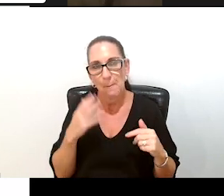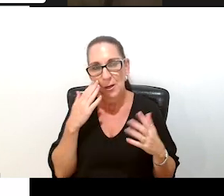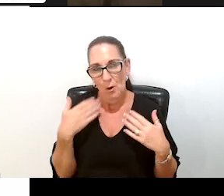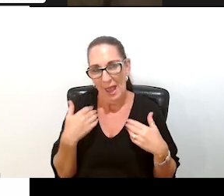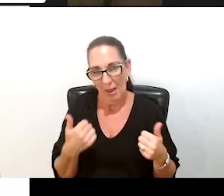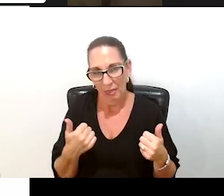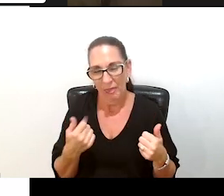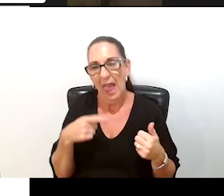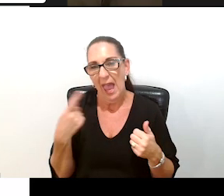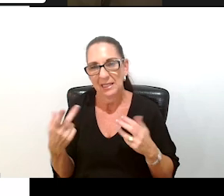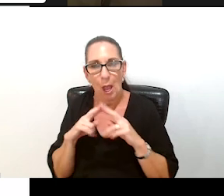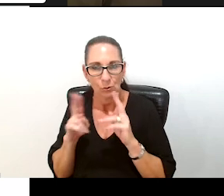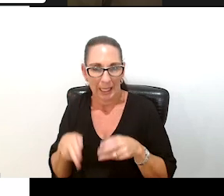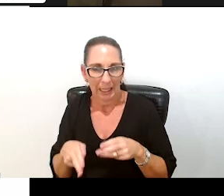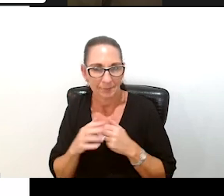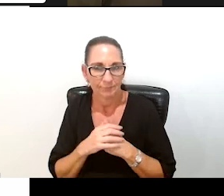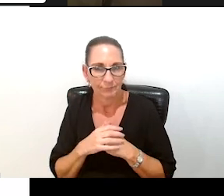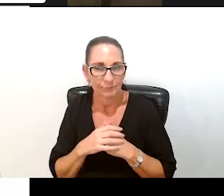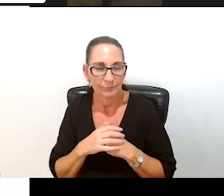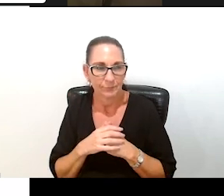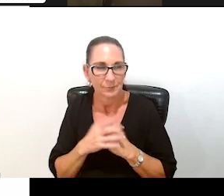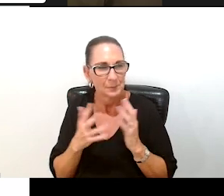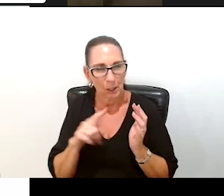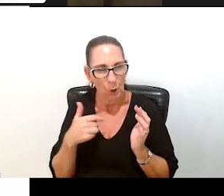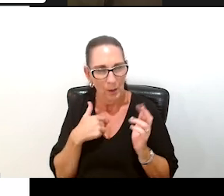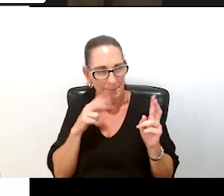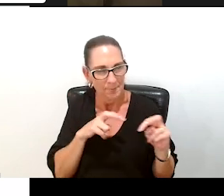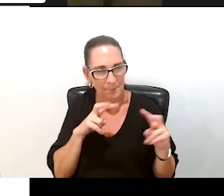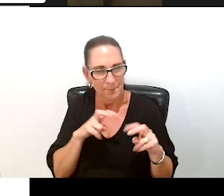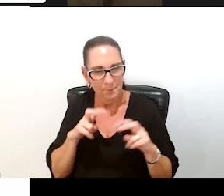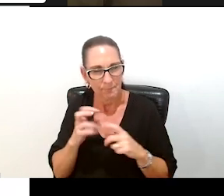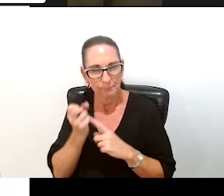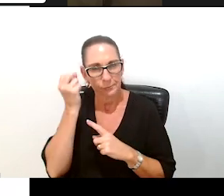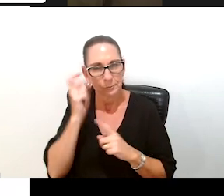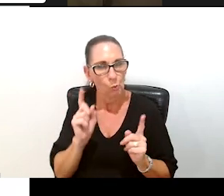housing. So what did we find from the pilot?